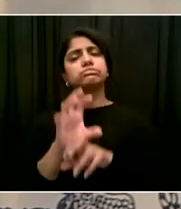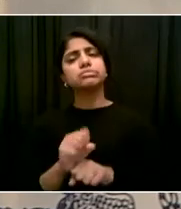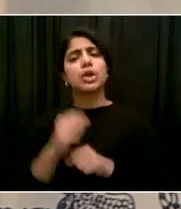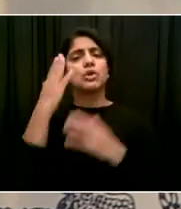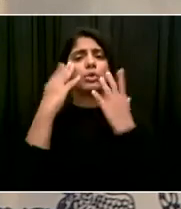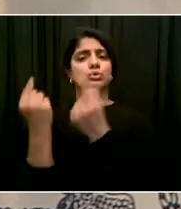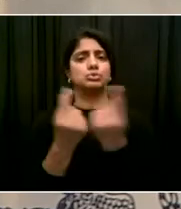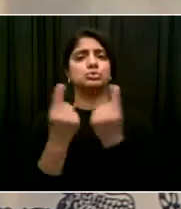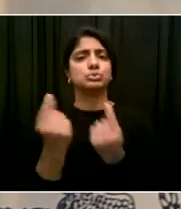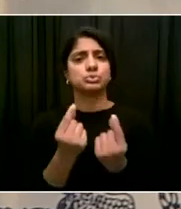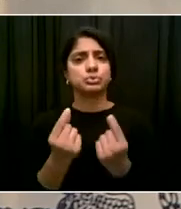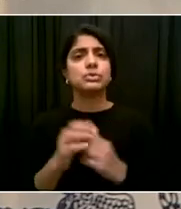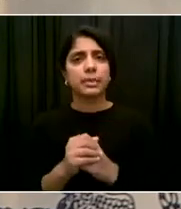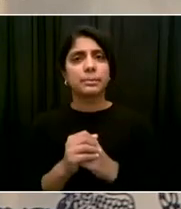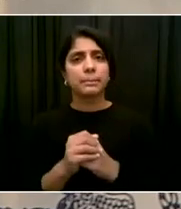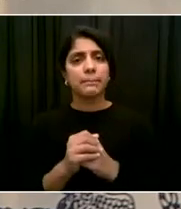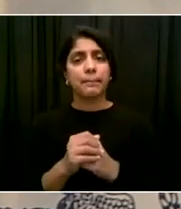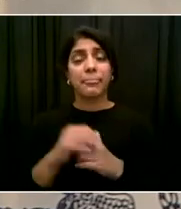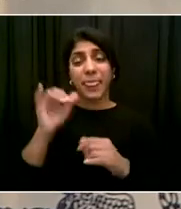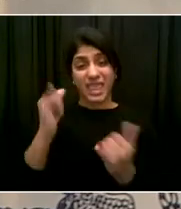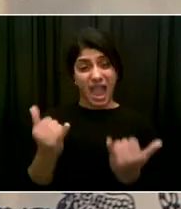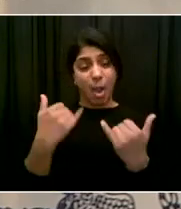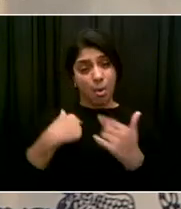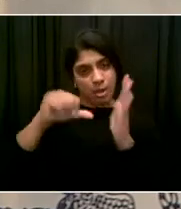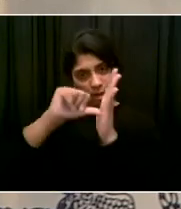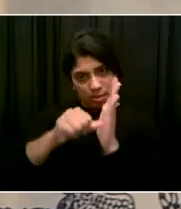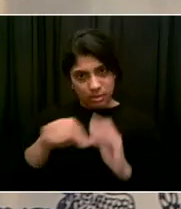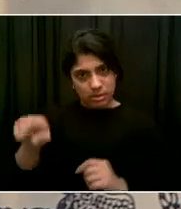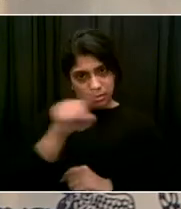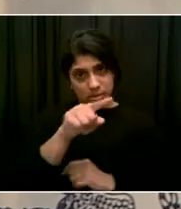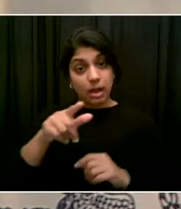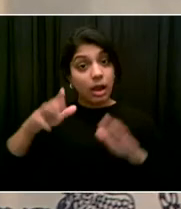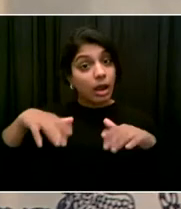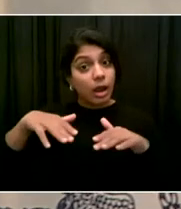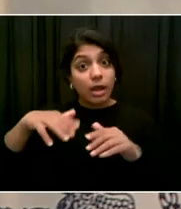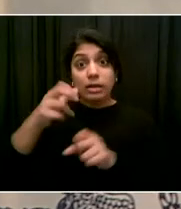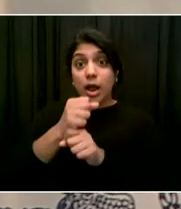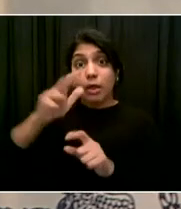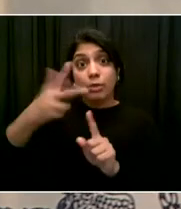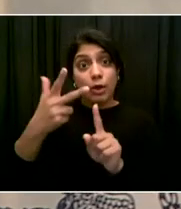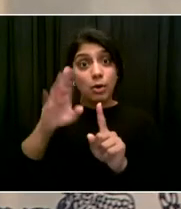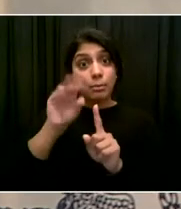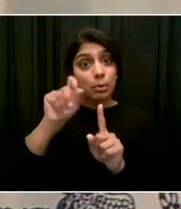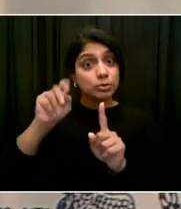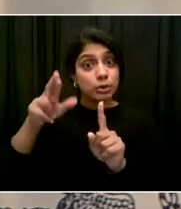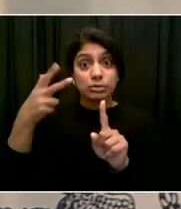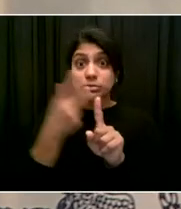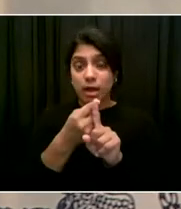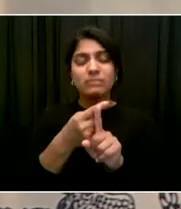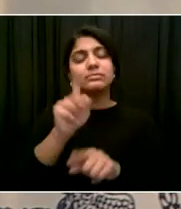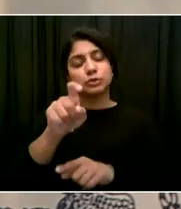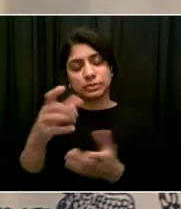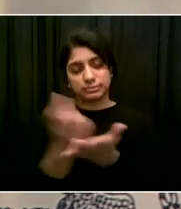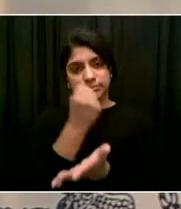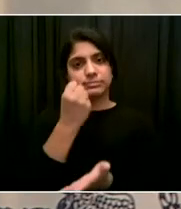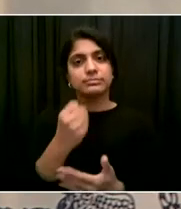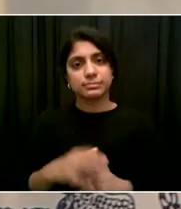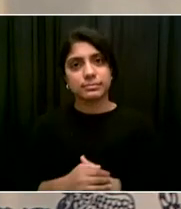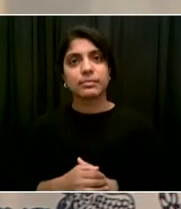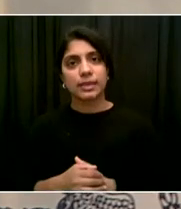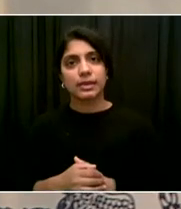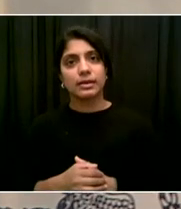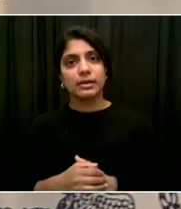incentive. All right. Now, I have the opportunity today to honor someone